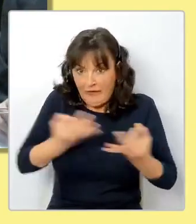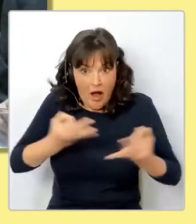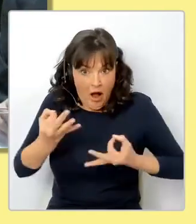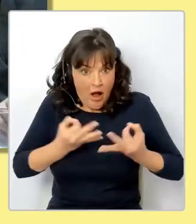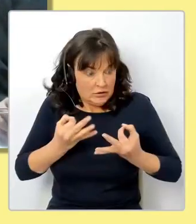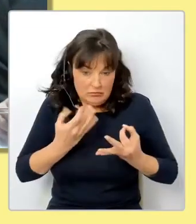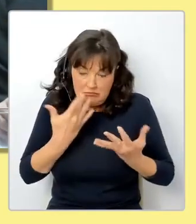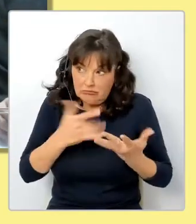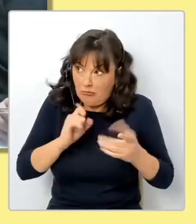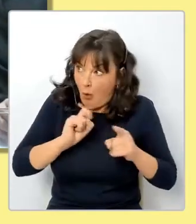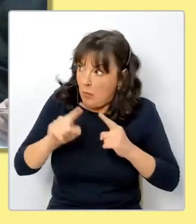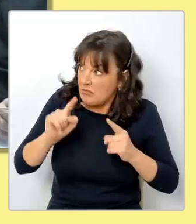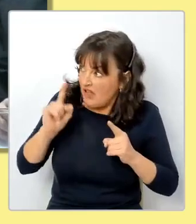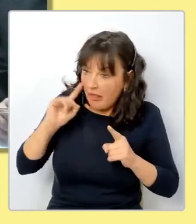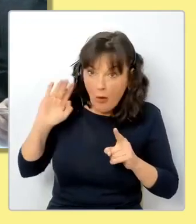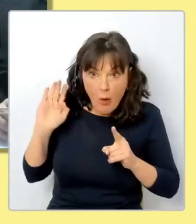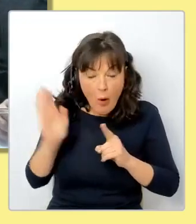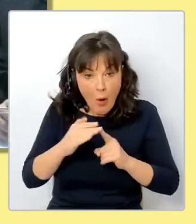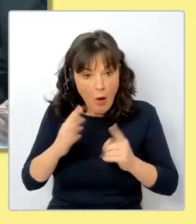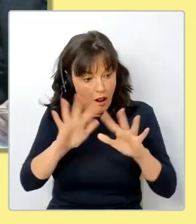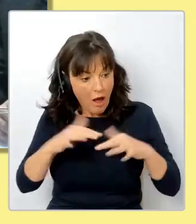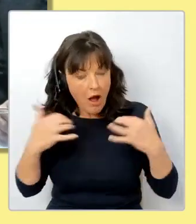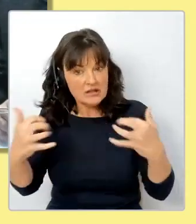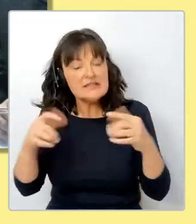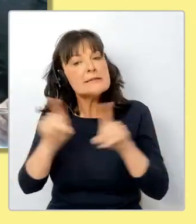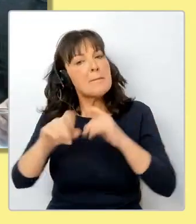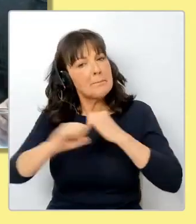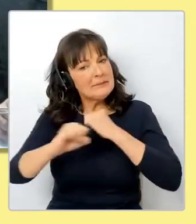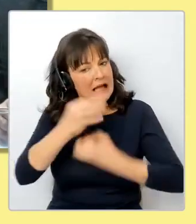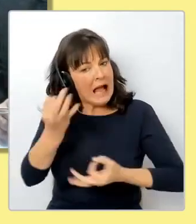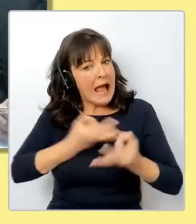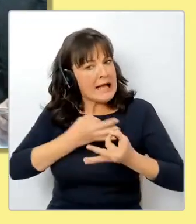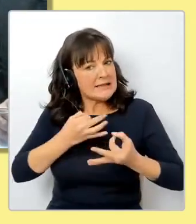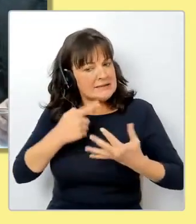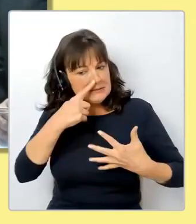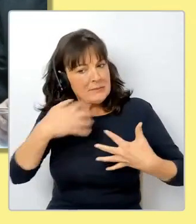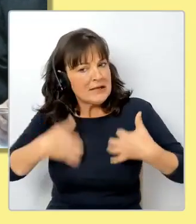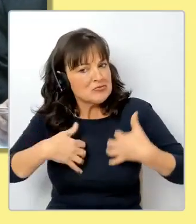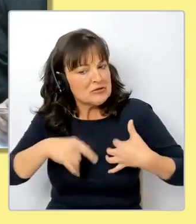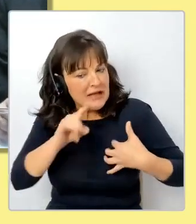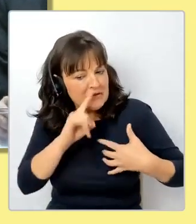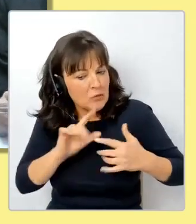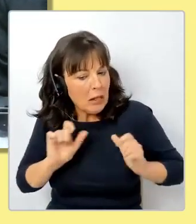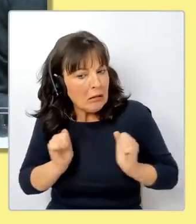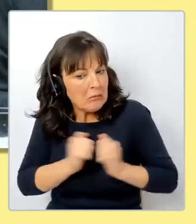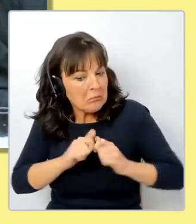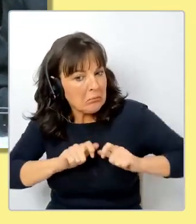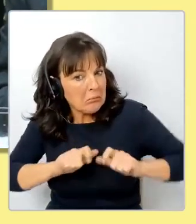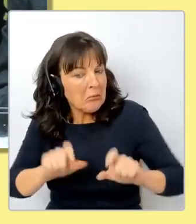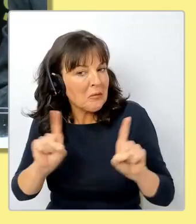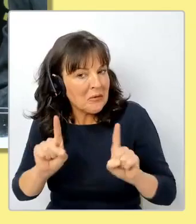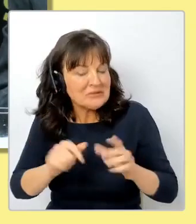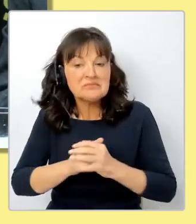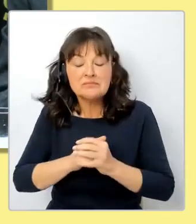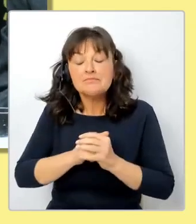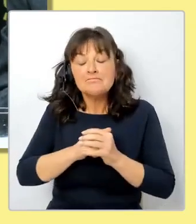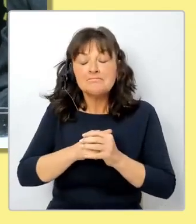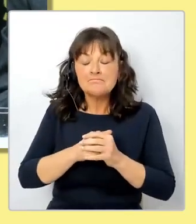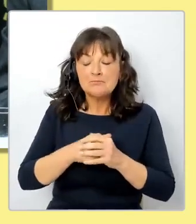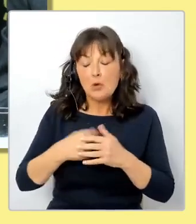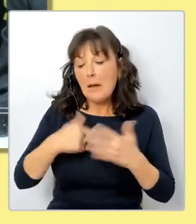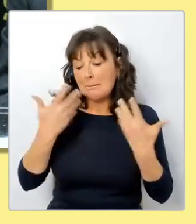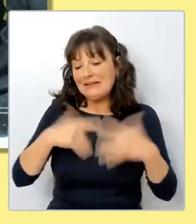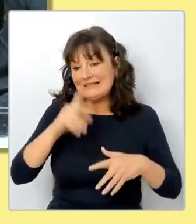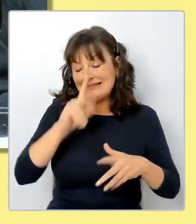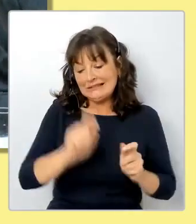every Hustings, I think, we've been asked about that. And the media are also very interested in us talking about that question. So I had seen in the press that the